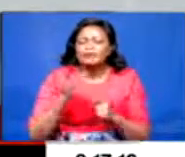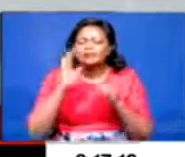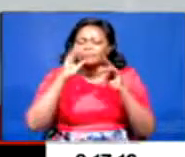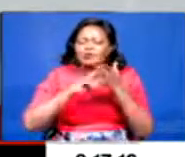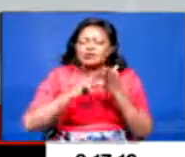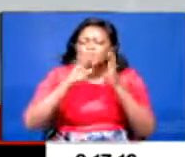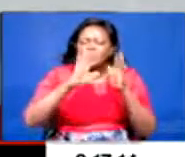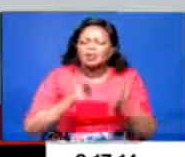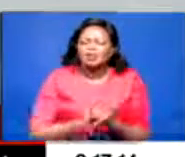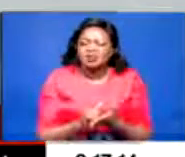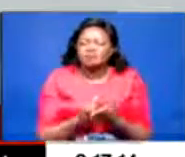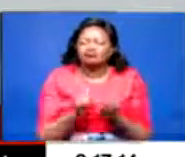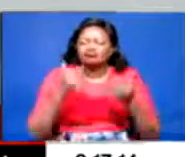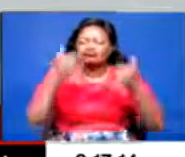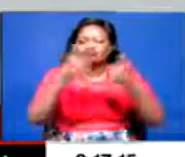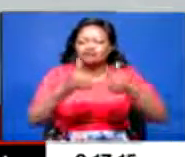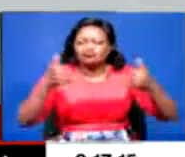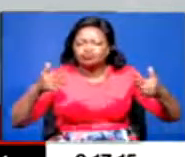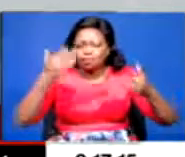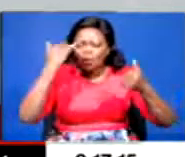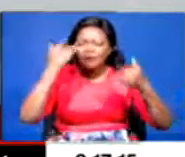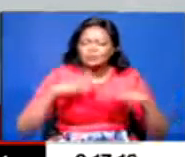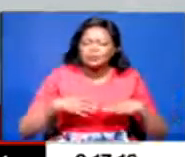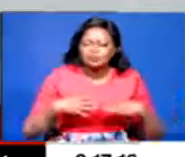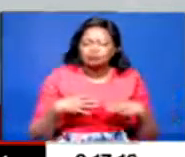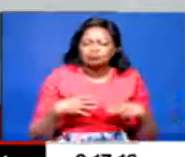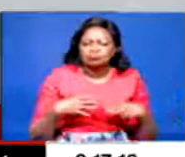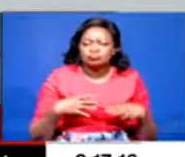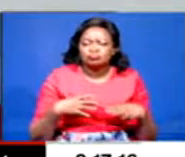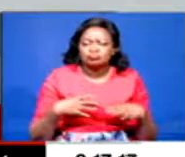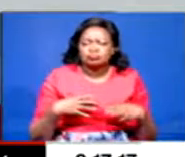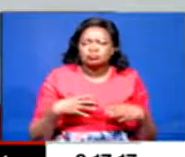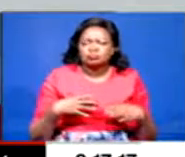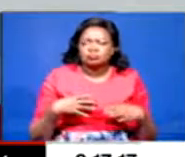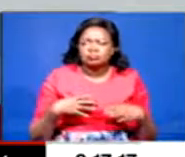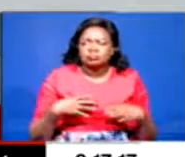them separate, because if somebody is in a leaning